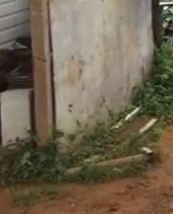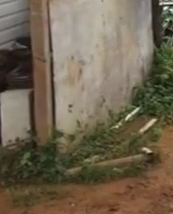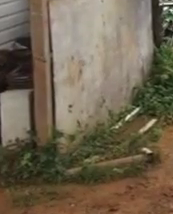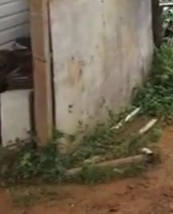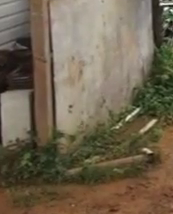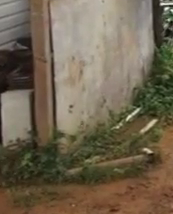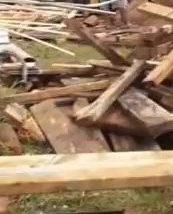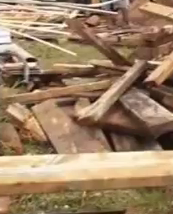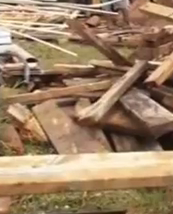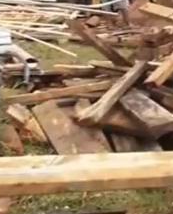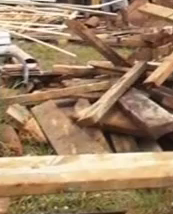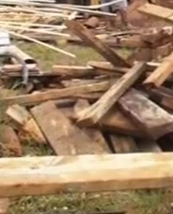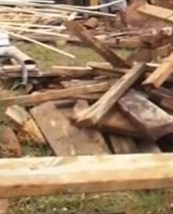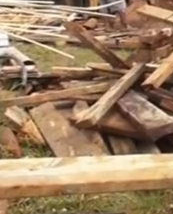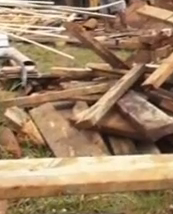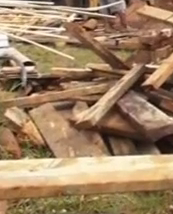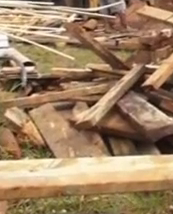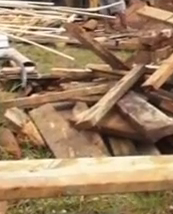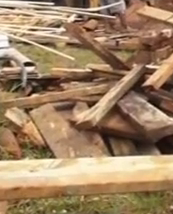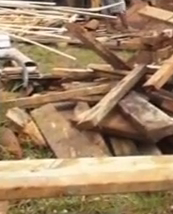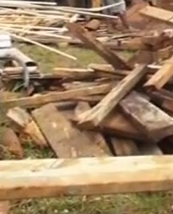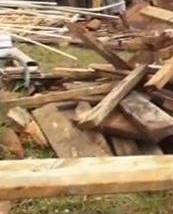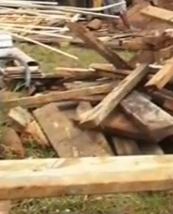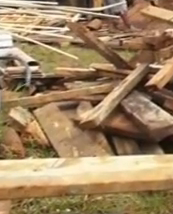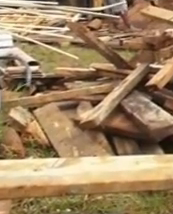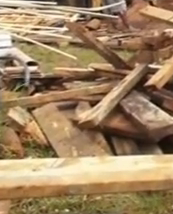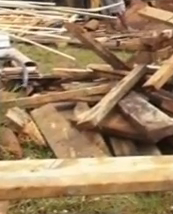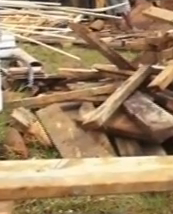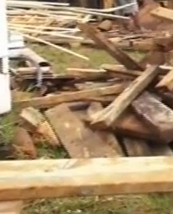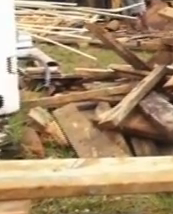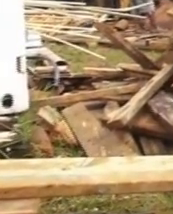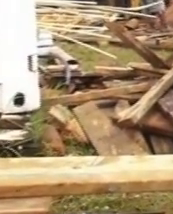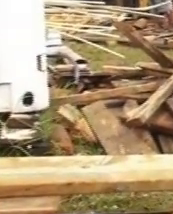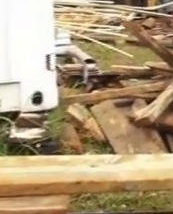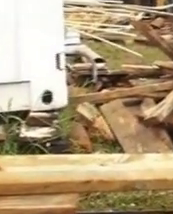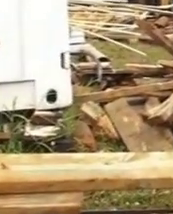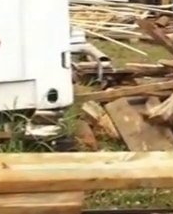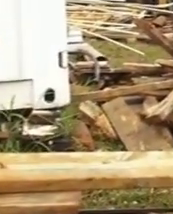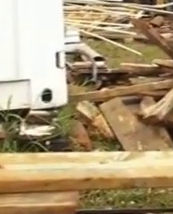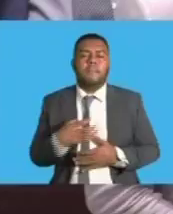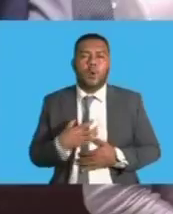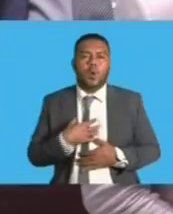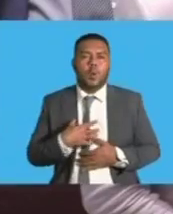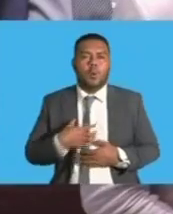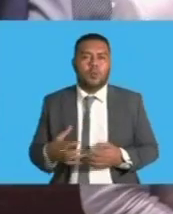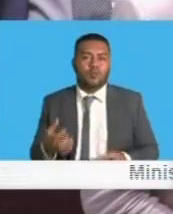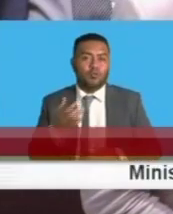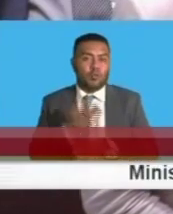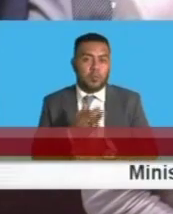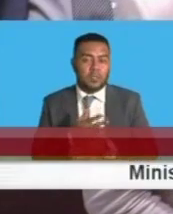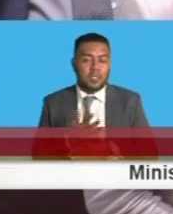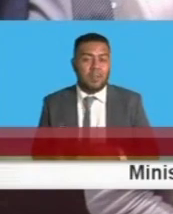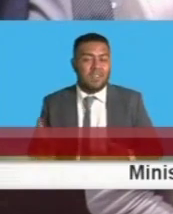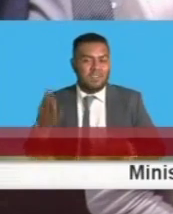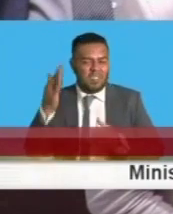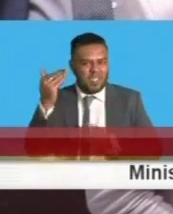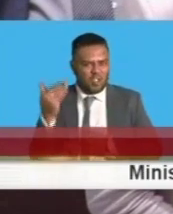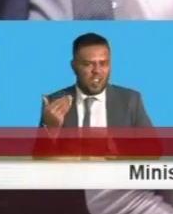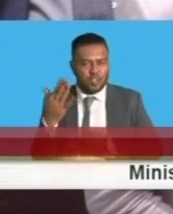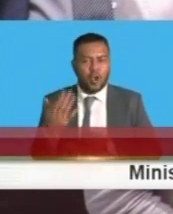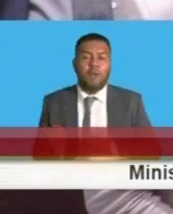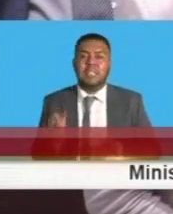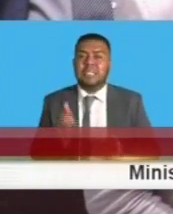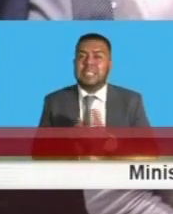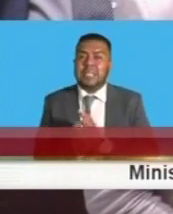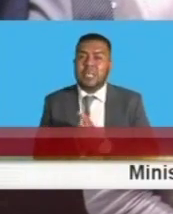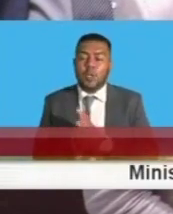created more jobs over the years. However, there is still a shortage of skilled labor. Shortage of skilled